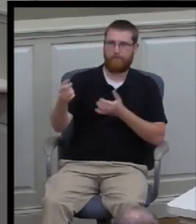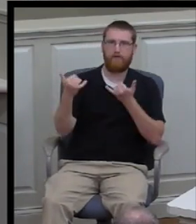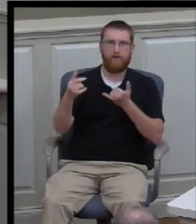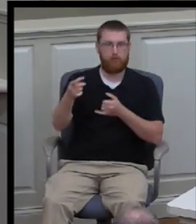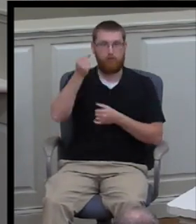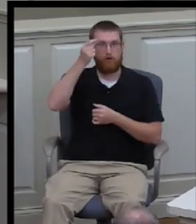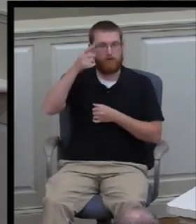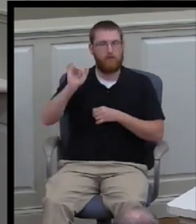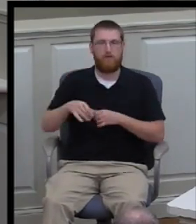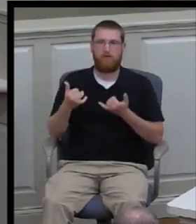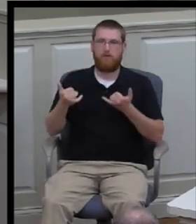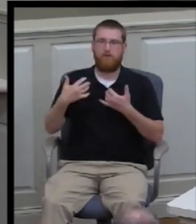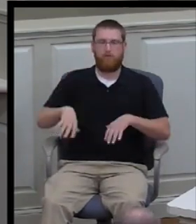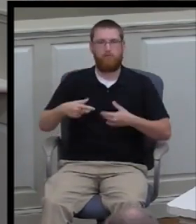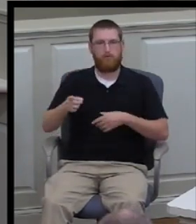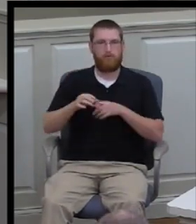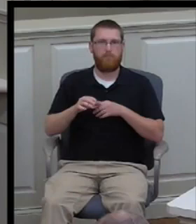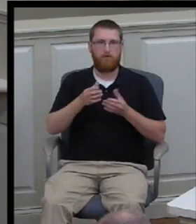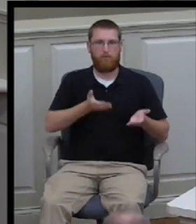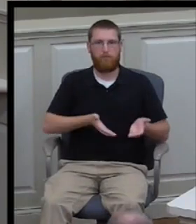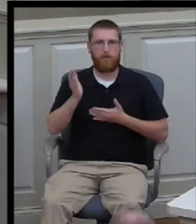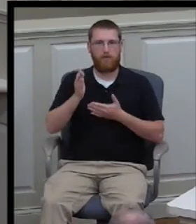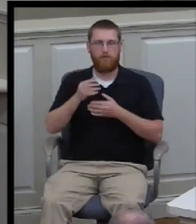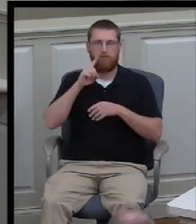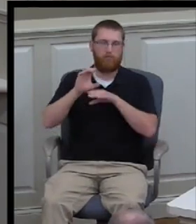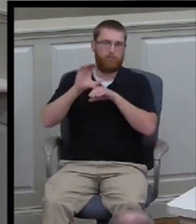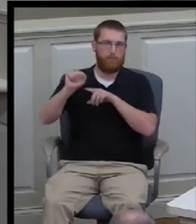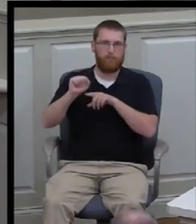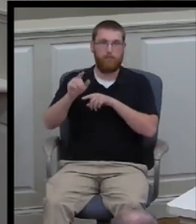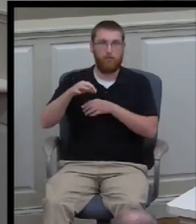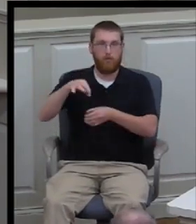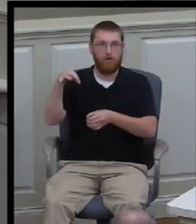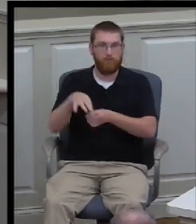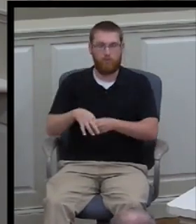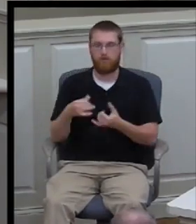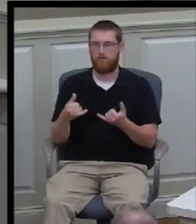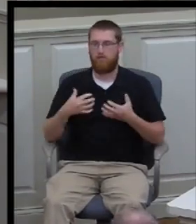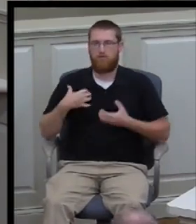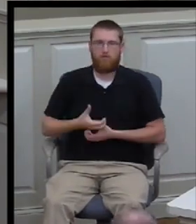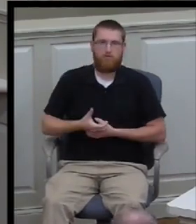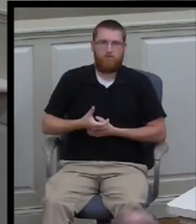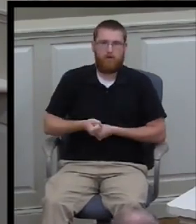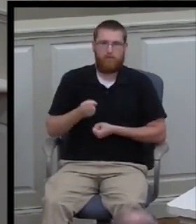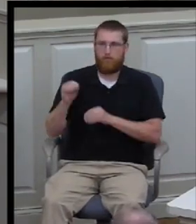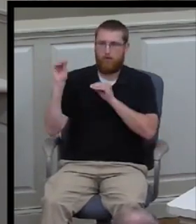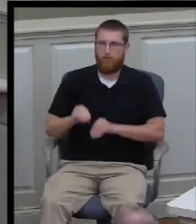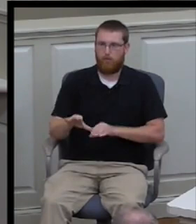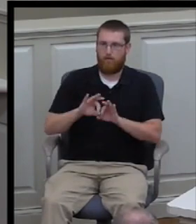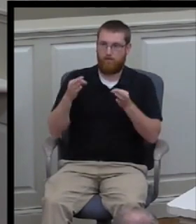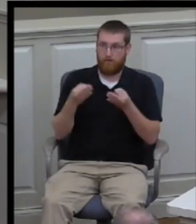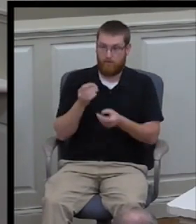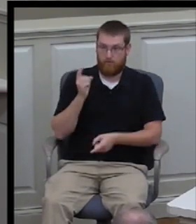that, and I appreciate your coming in and casting your vote of confidence by moving your family here. I